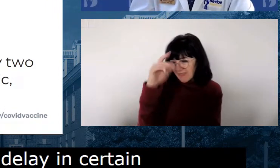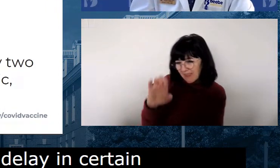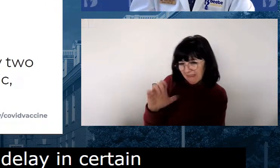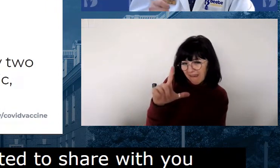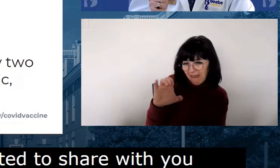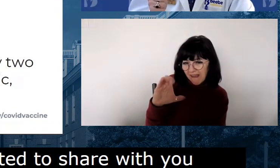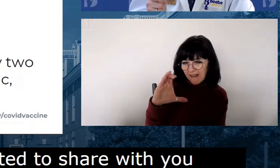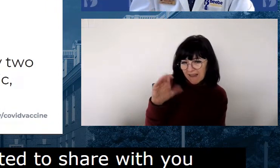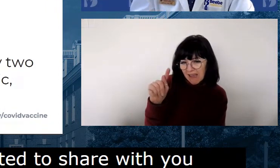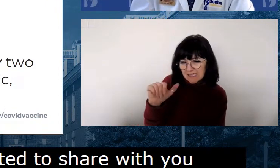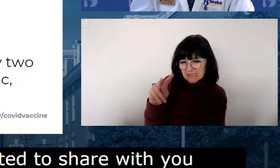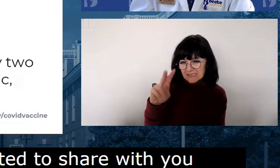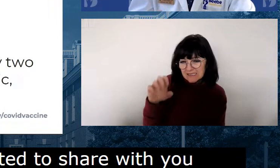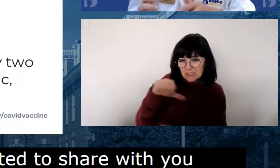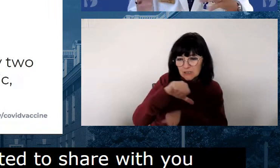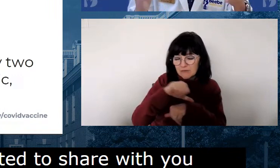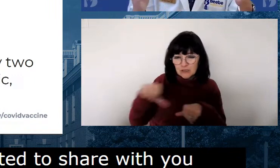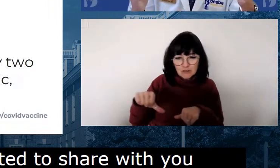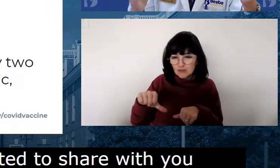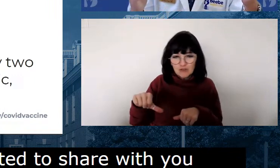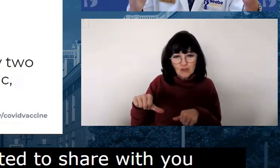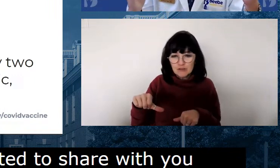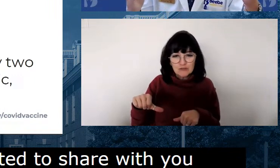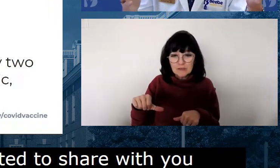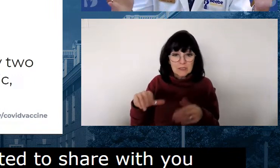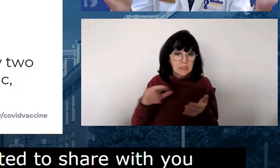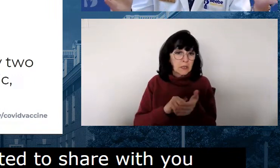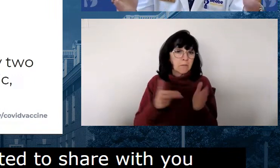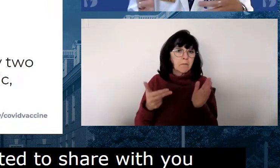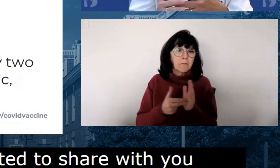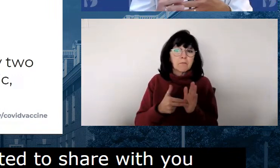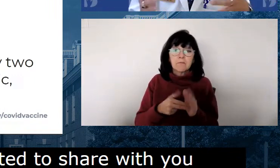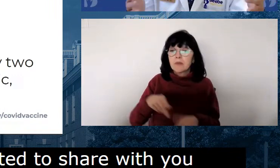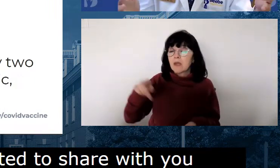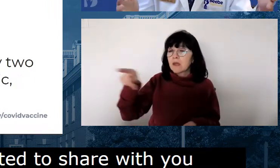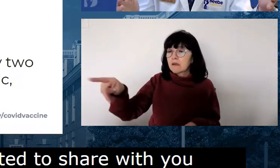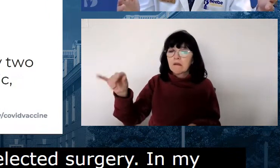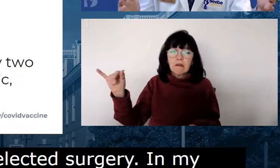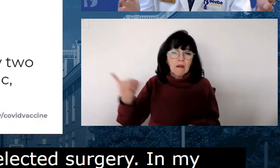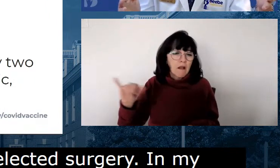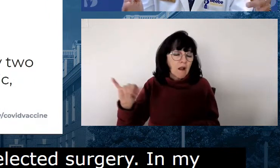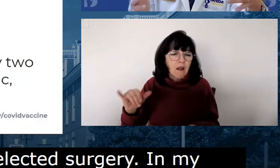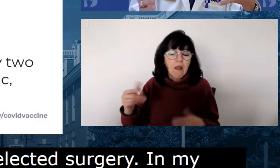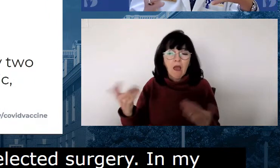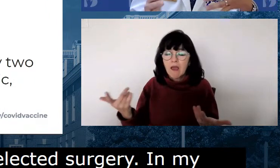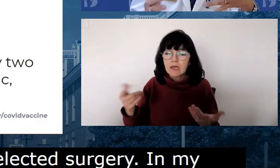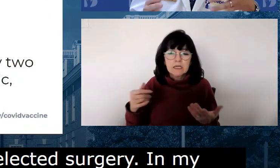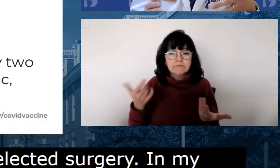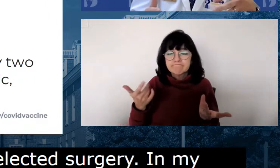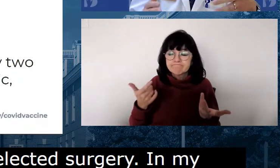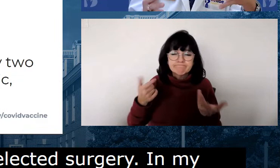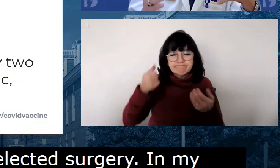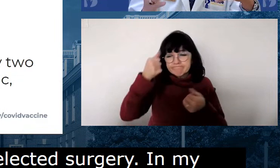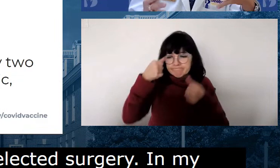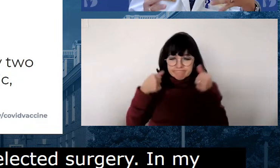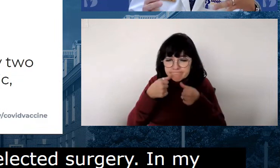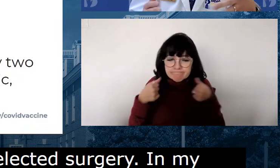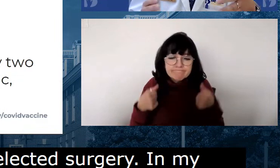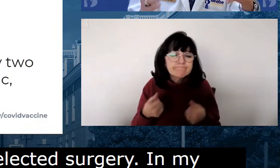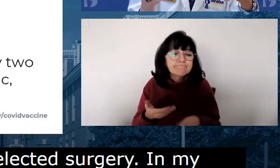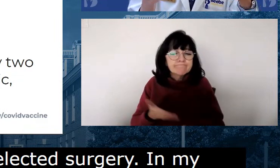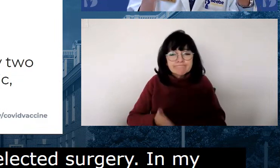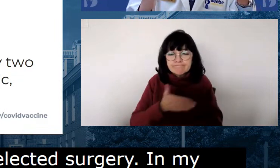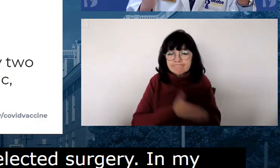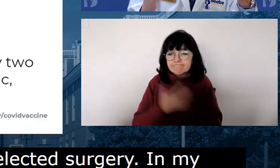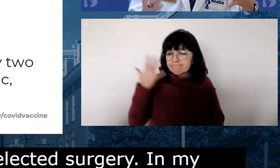in my mind, even as a doctor, is all about, well, that's plastic surgery or unnecessary surgery. Please know that this